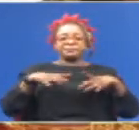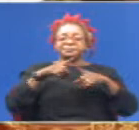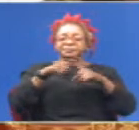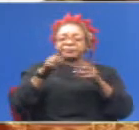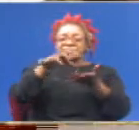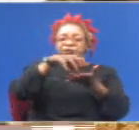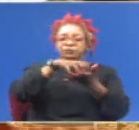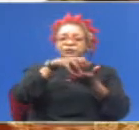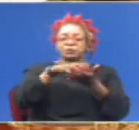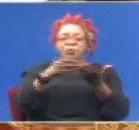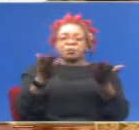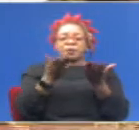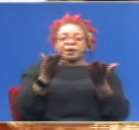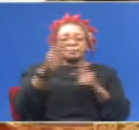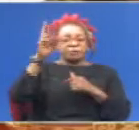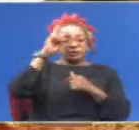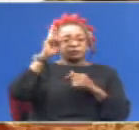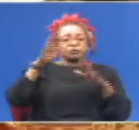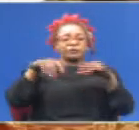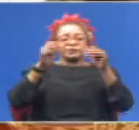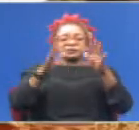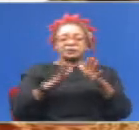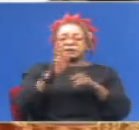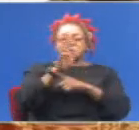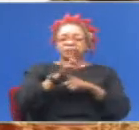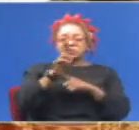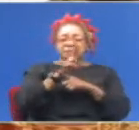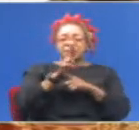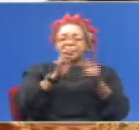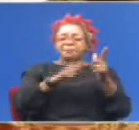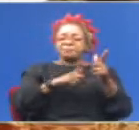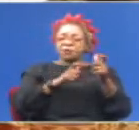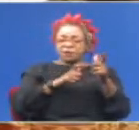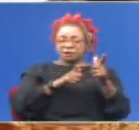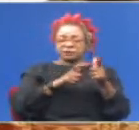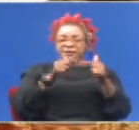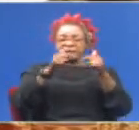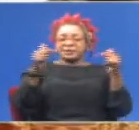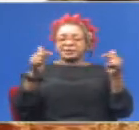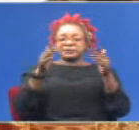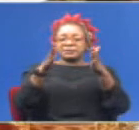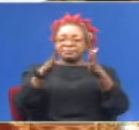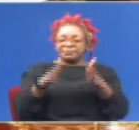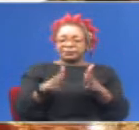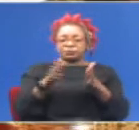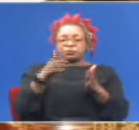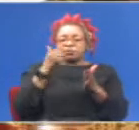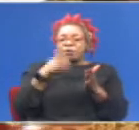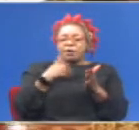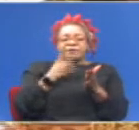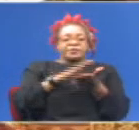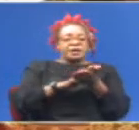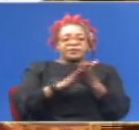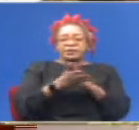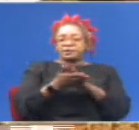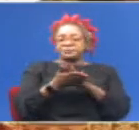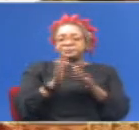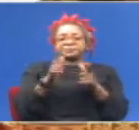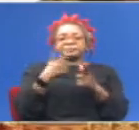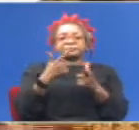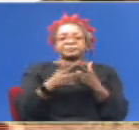where police officers are using live bullets against unarmed civilians, it is of